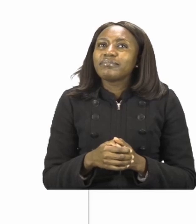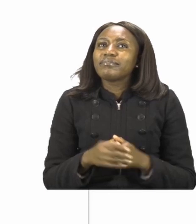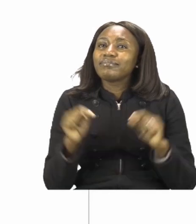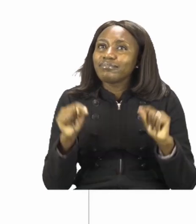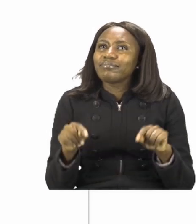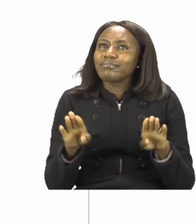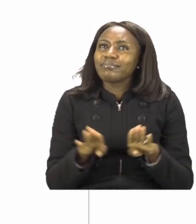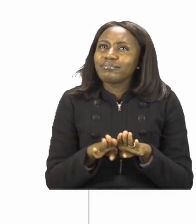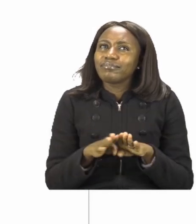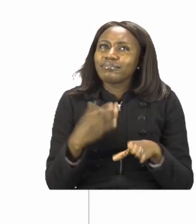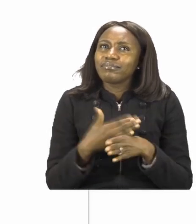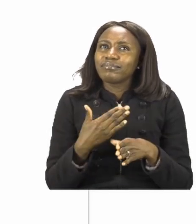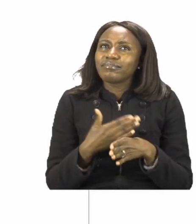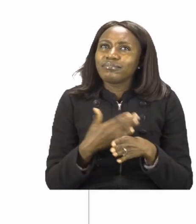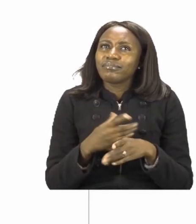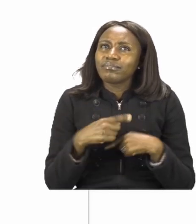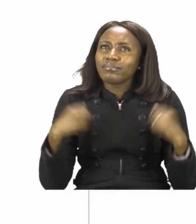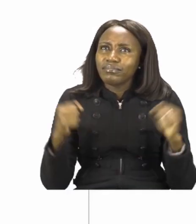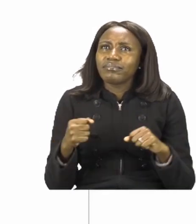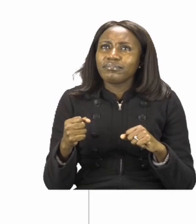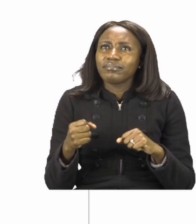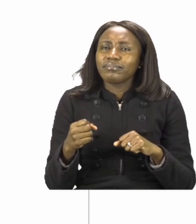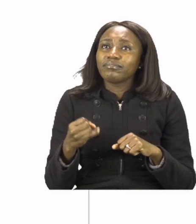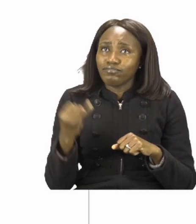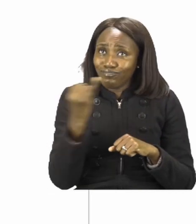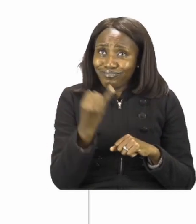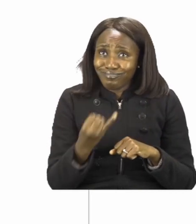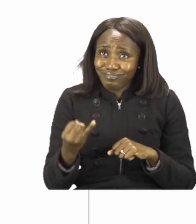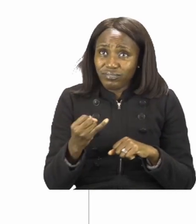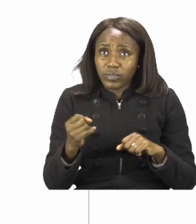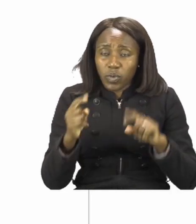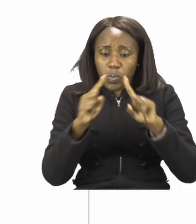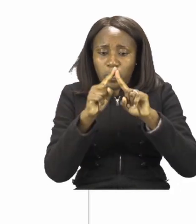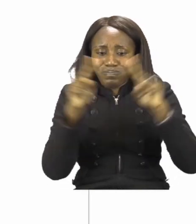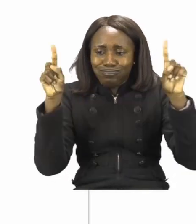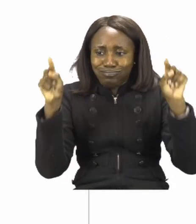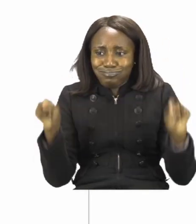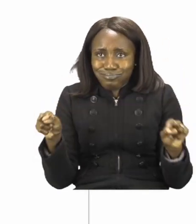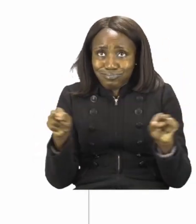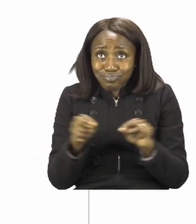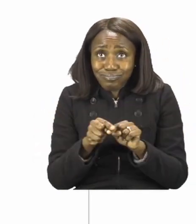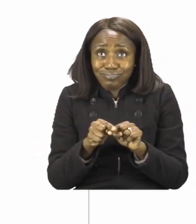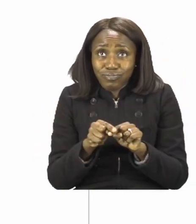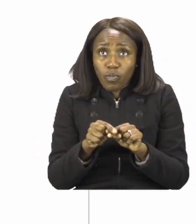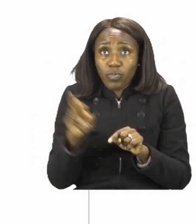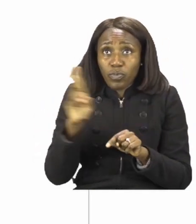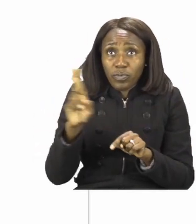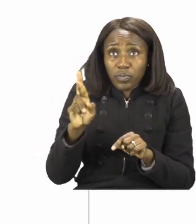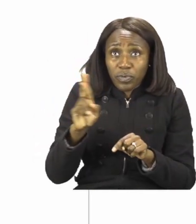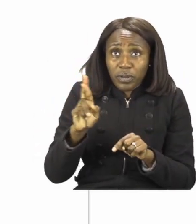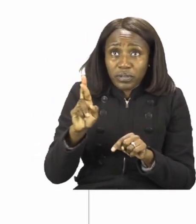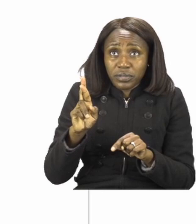10, we need to draw a square on the right side of the child and then a